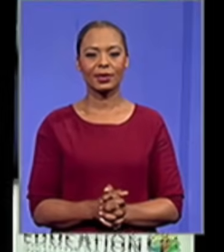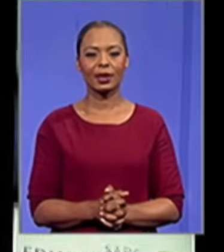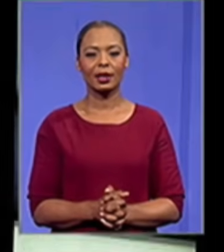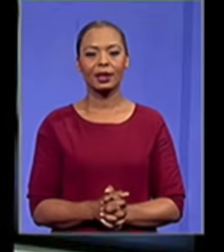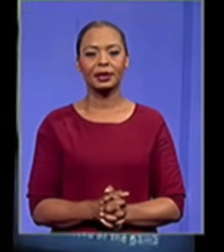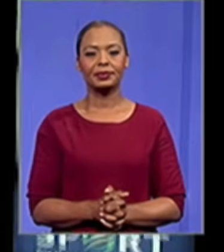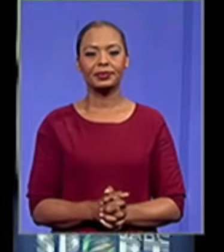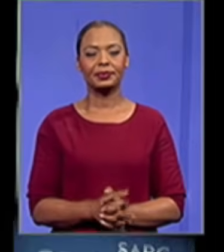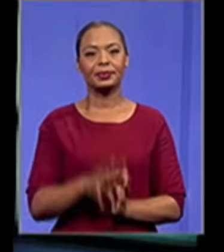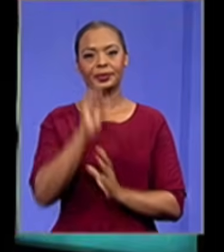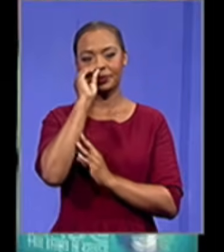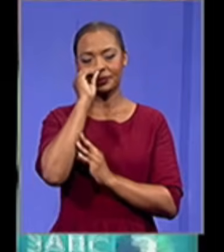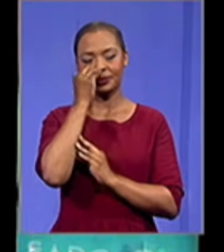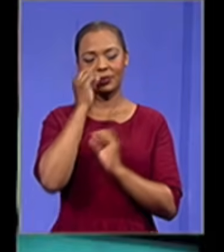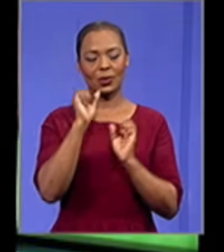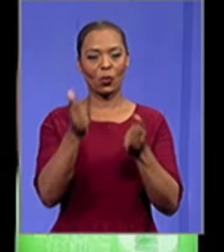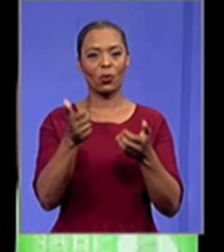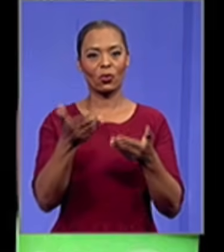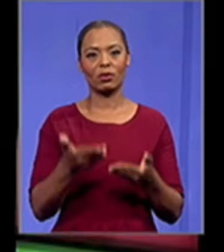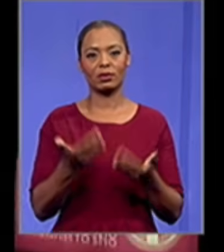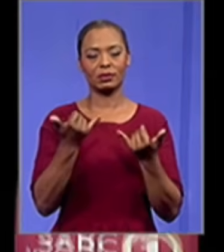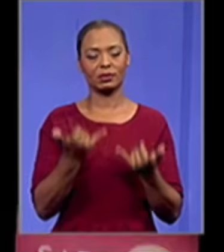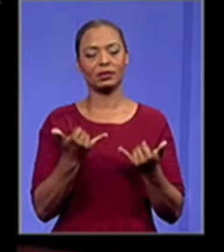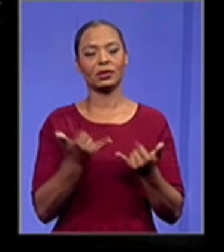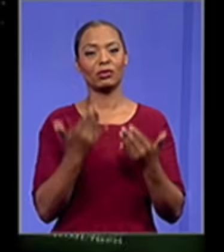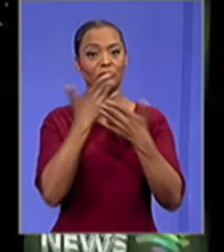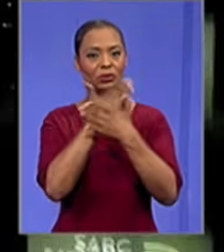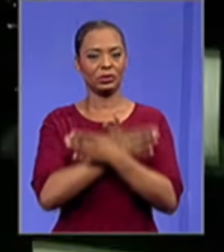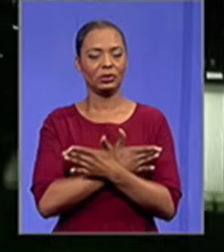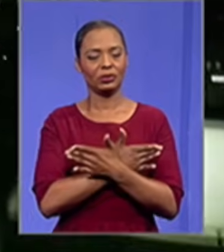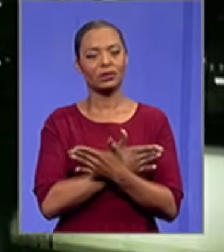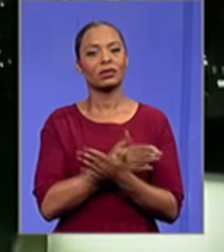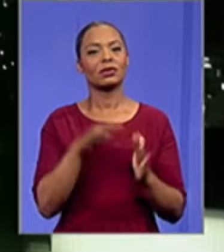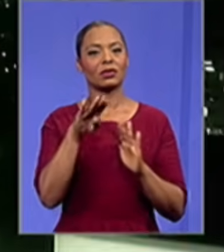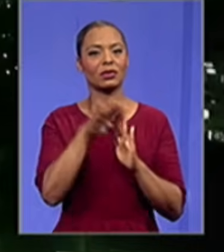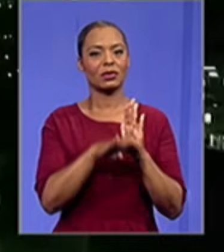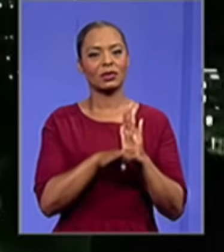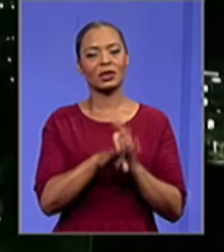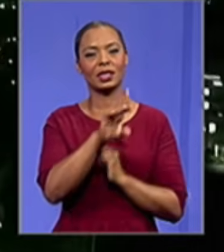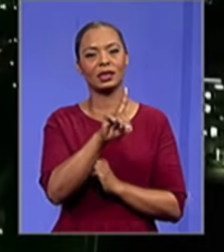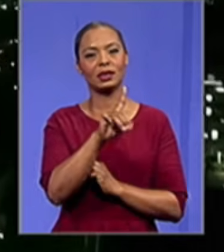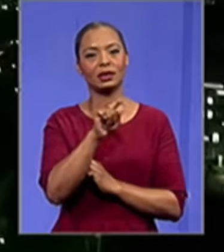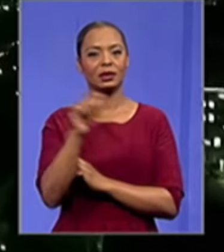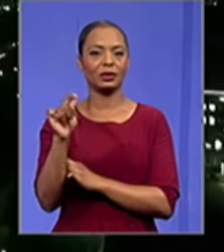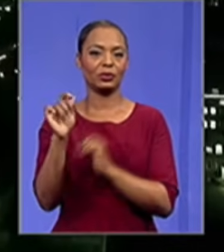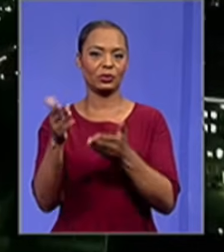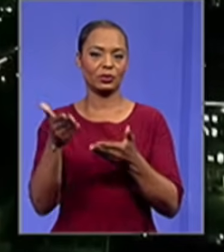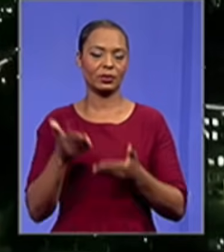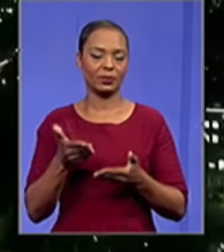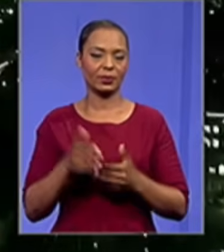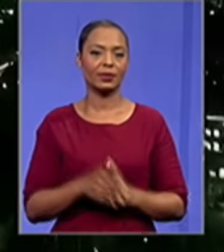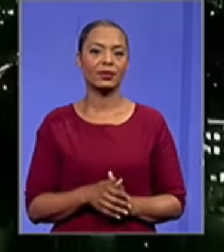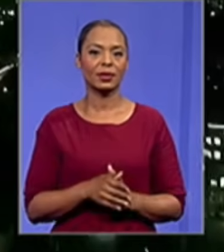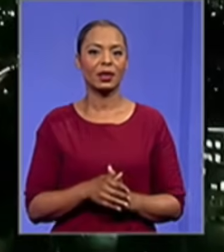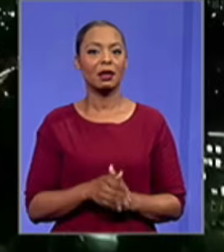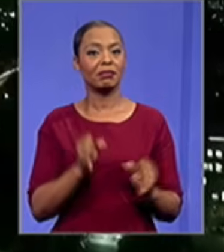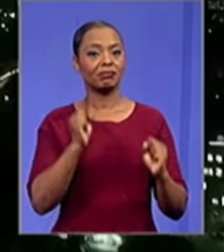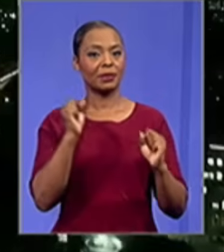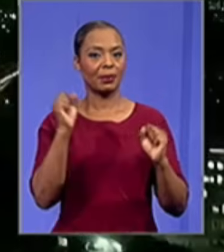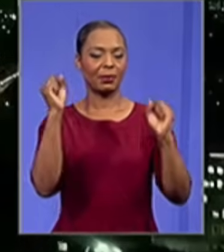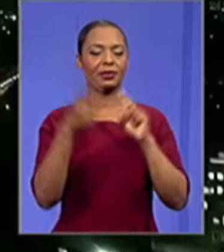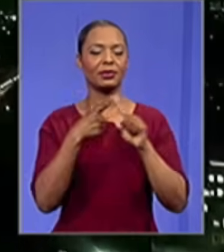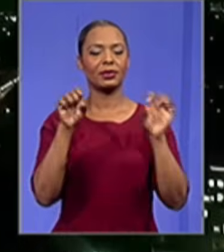Bagesho re a letamisha le go leamogela ditabeng tša bošegomphio le babogedi ba rena ba kanala ya DTT. Re gaša thwi go